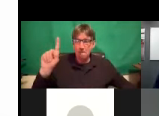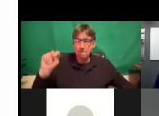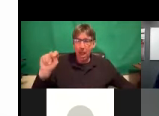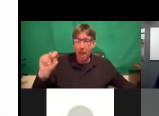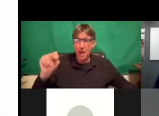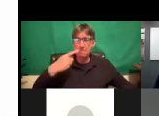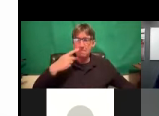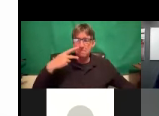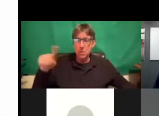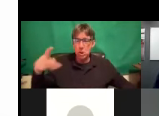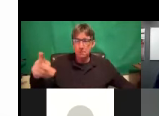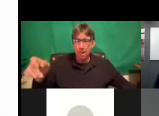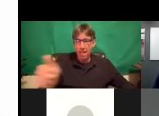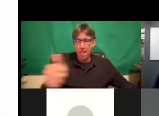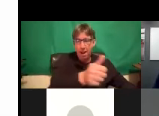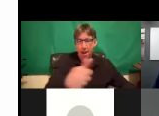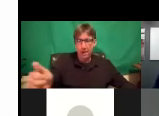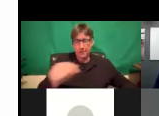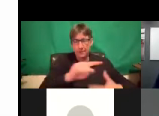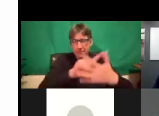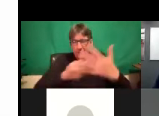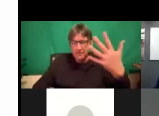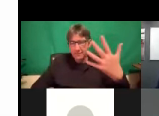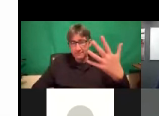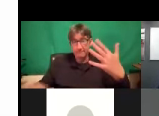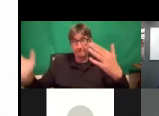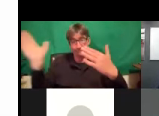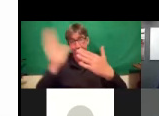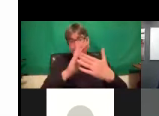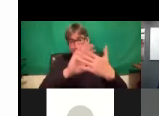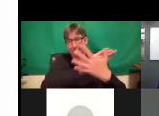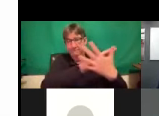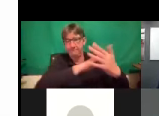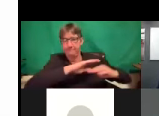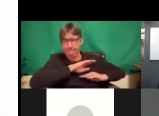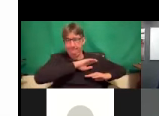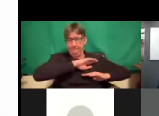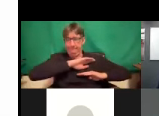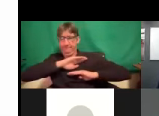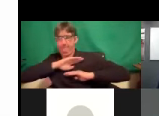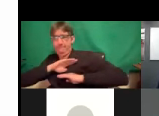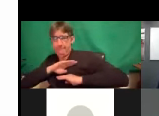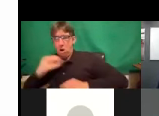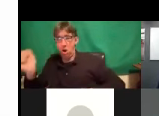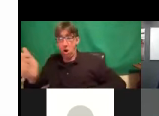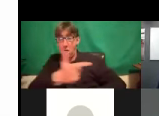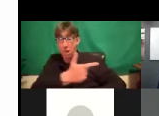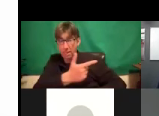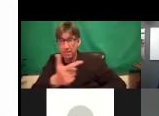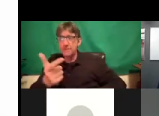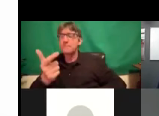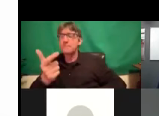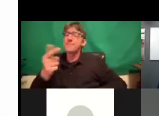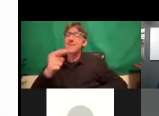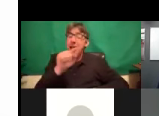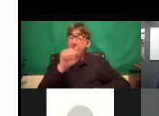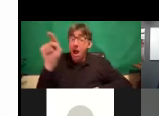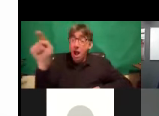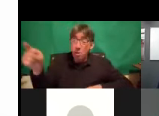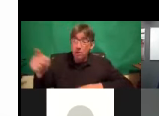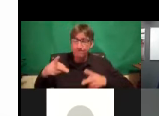about the system as a whole, we consider them less essential. And we're saying we are willing to accept lower frequency and in some cases